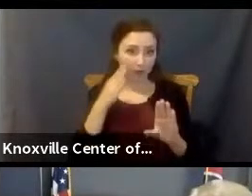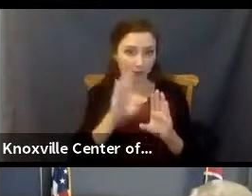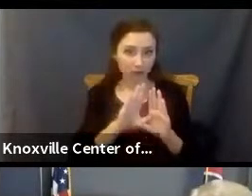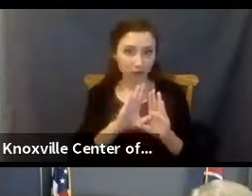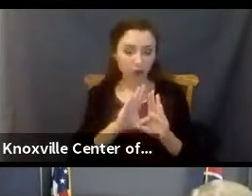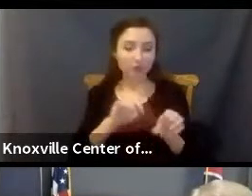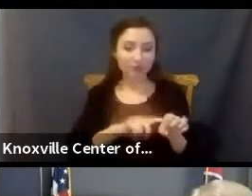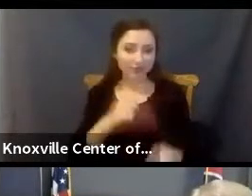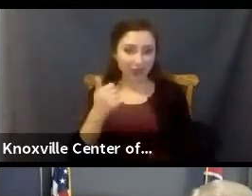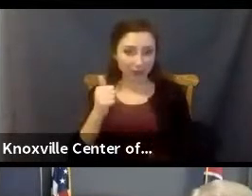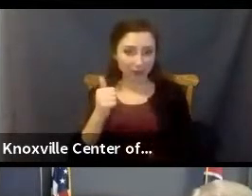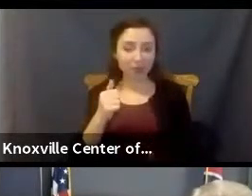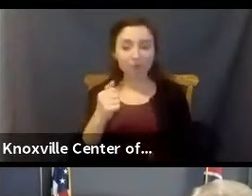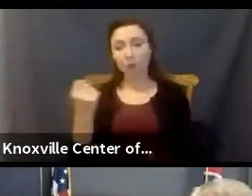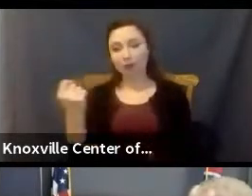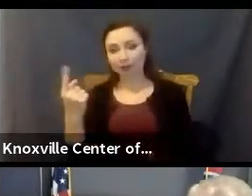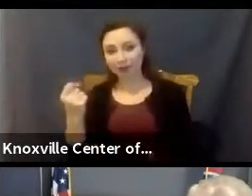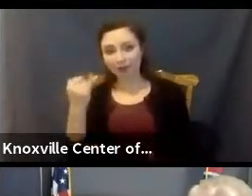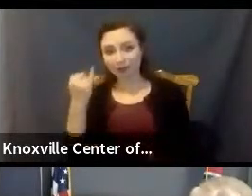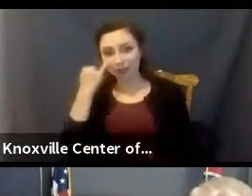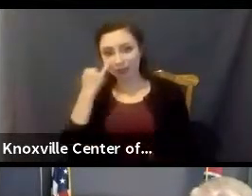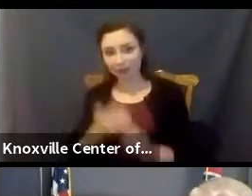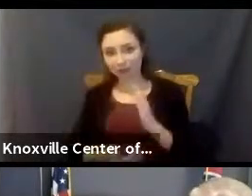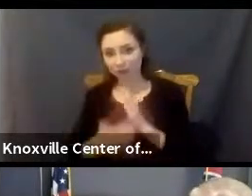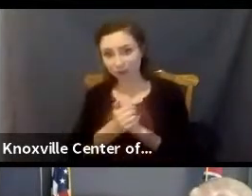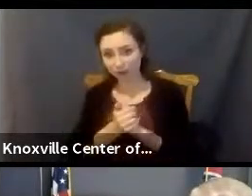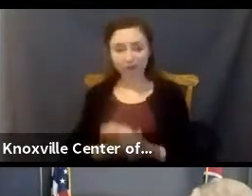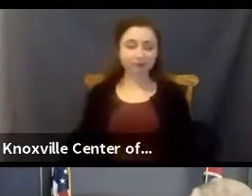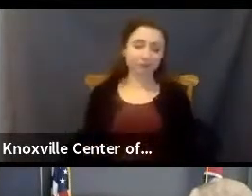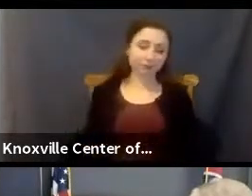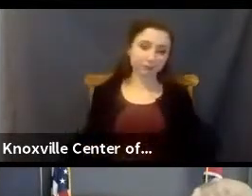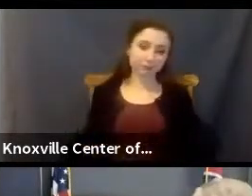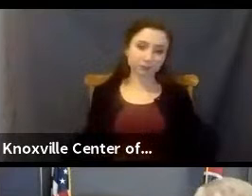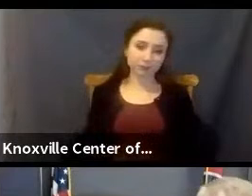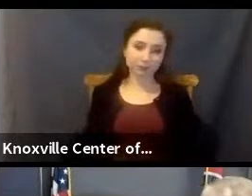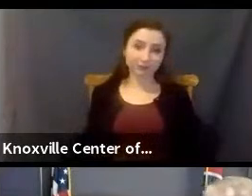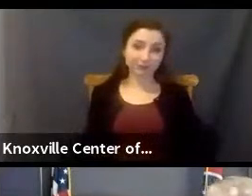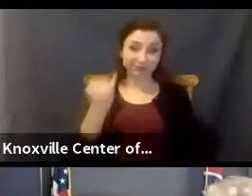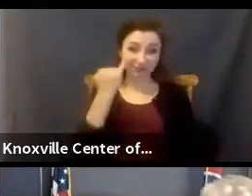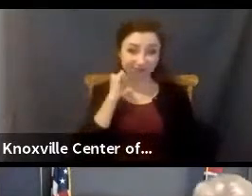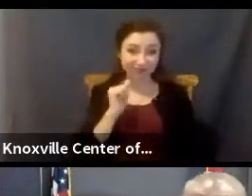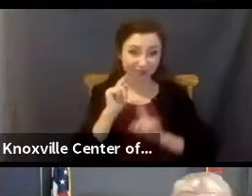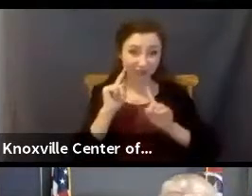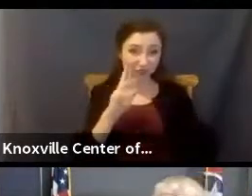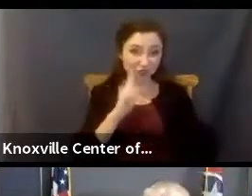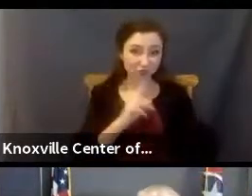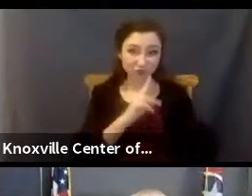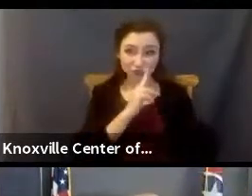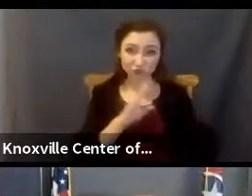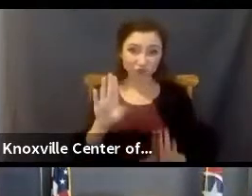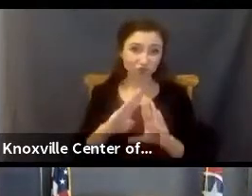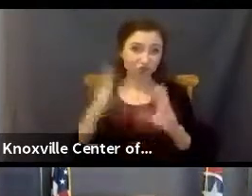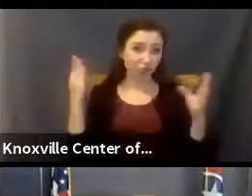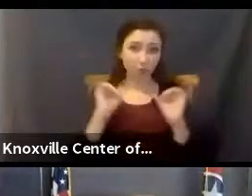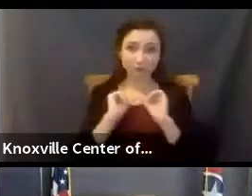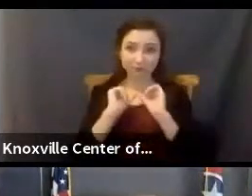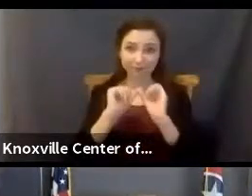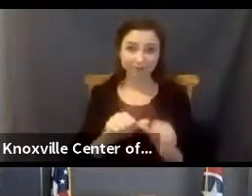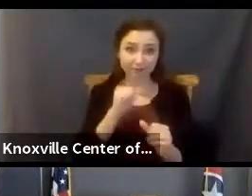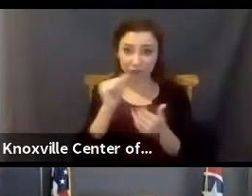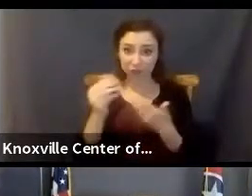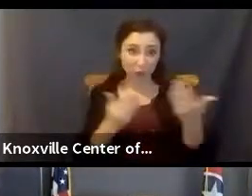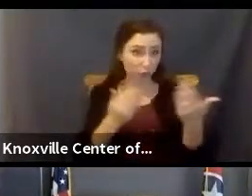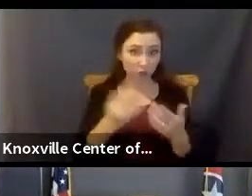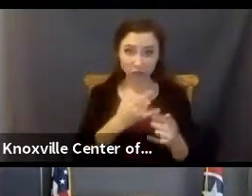we propose, or 11 by what you might change it to. Okay. Otherwise, if you're going to a restaurant that stays open that does not serve alcohol, they can be open